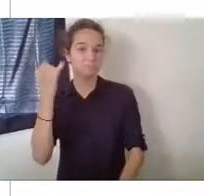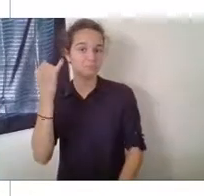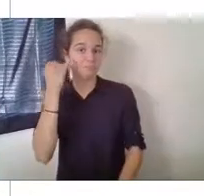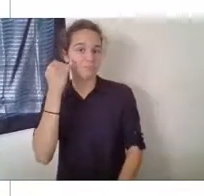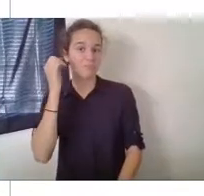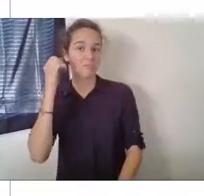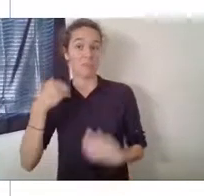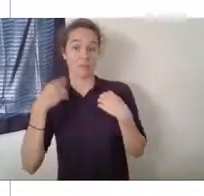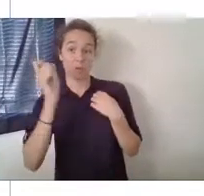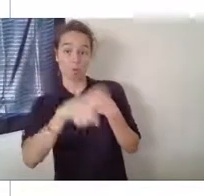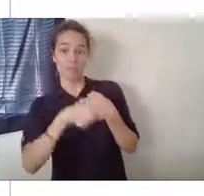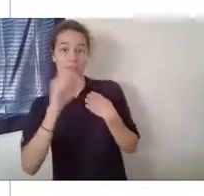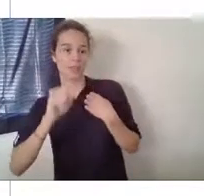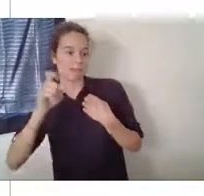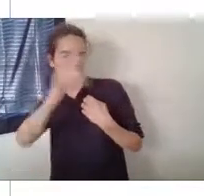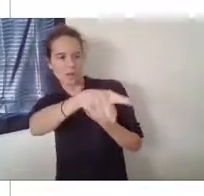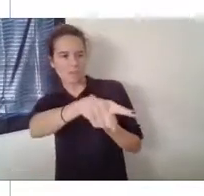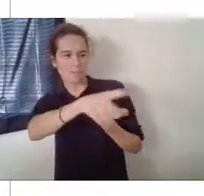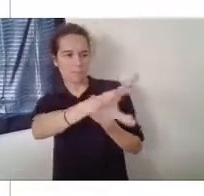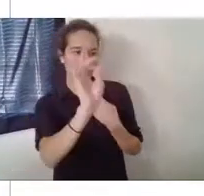right? Jason, what's your favorite color?